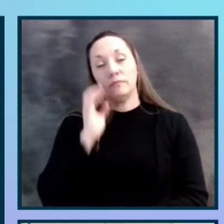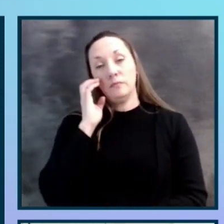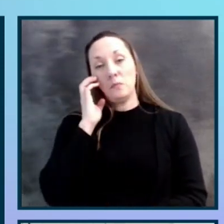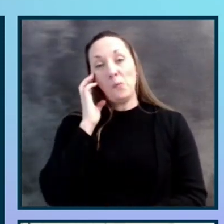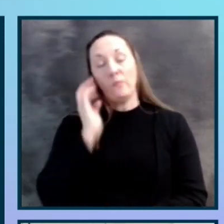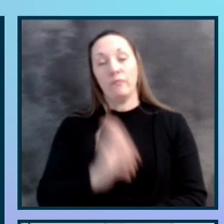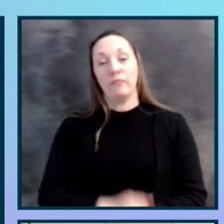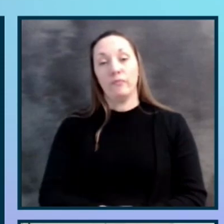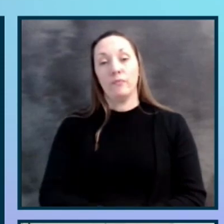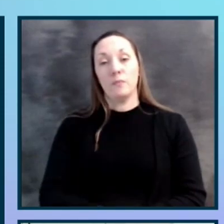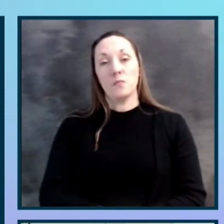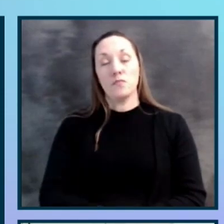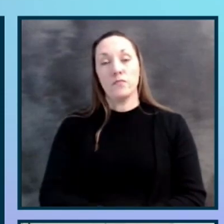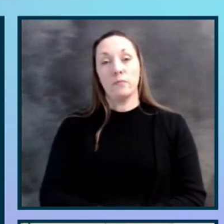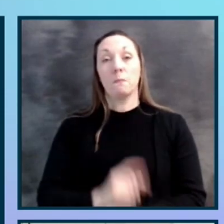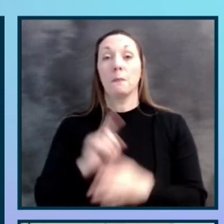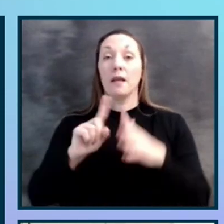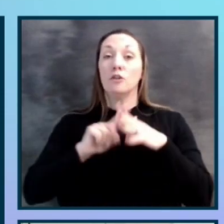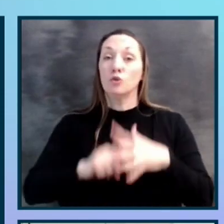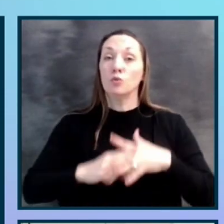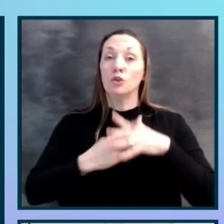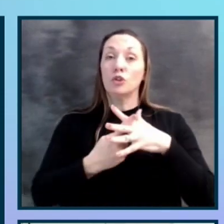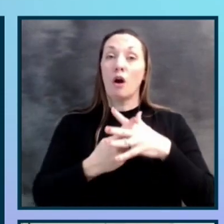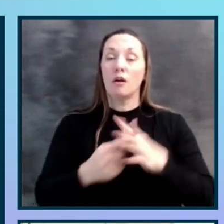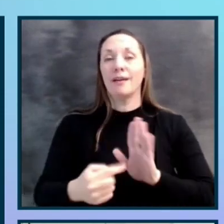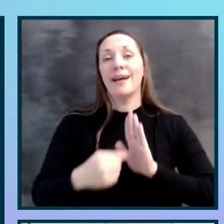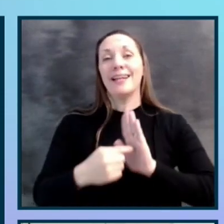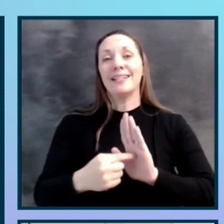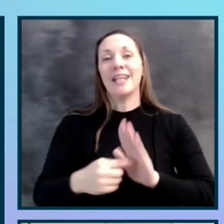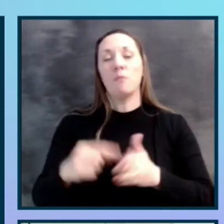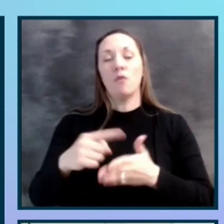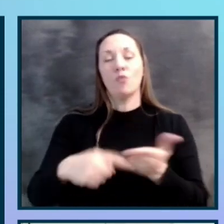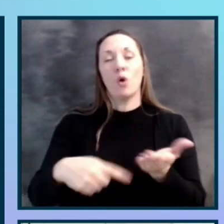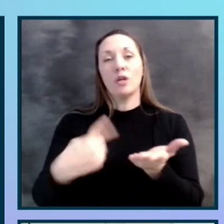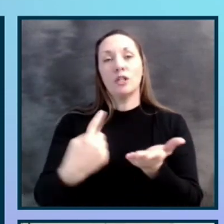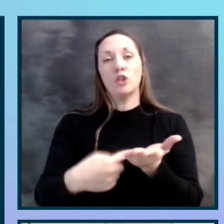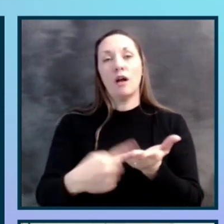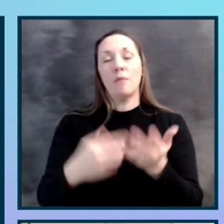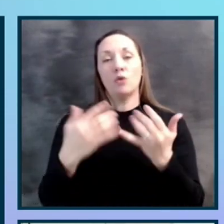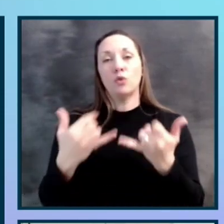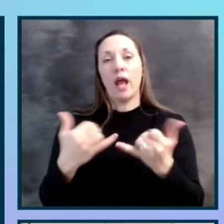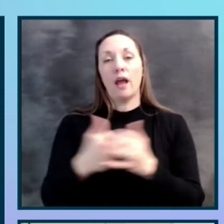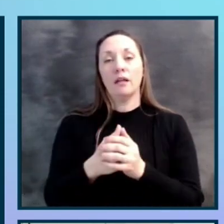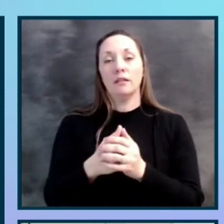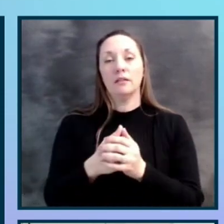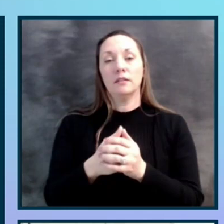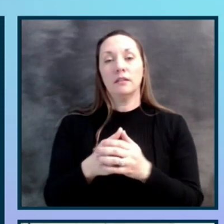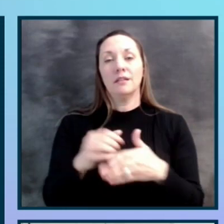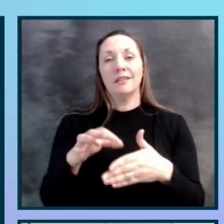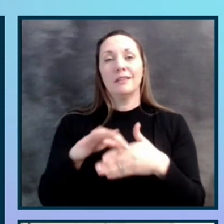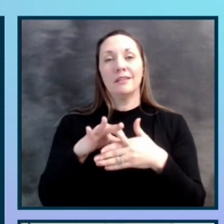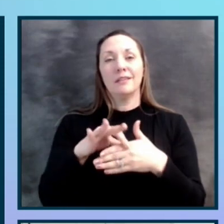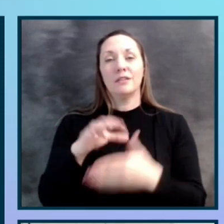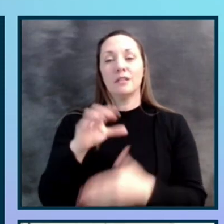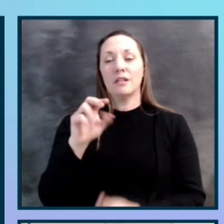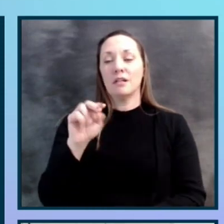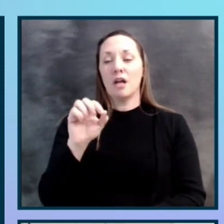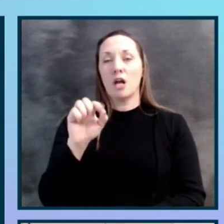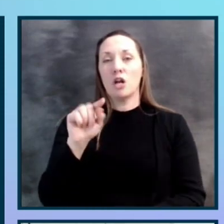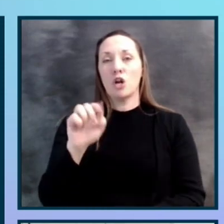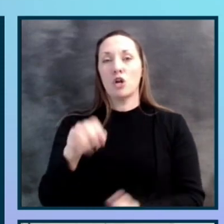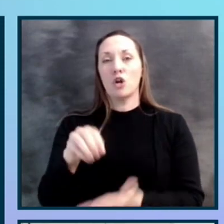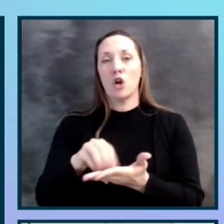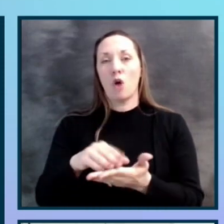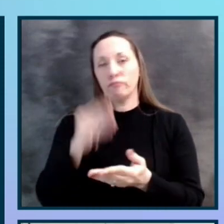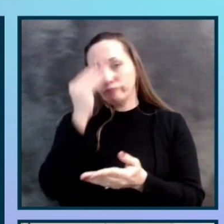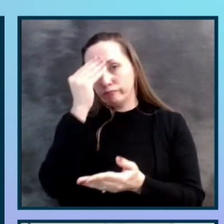So just to start, also an example of what we're going to be talking about today, there is a content note. We will be discussing topics